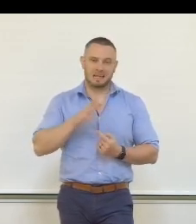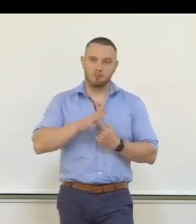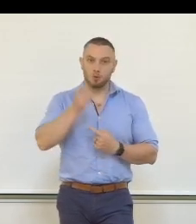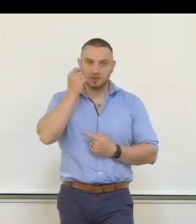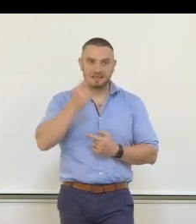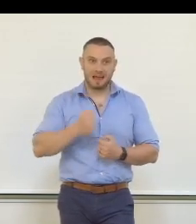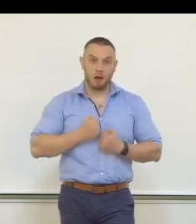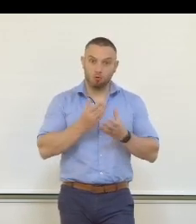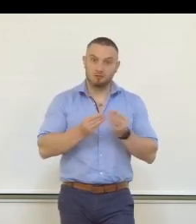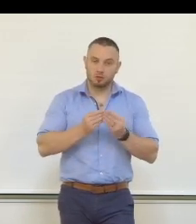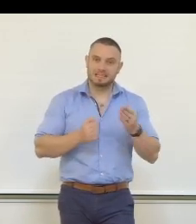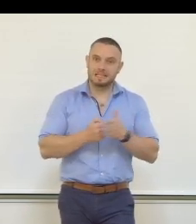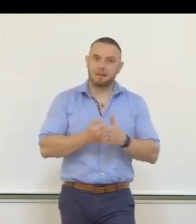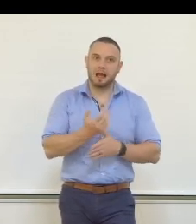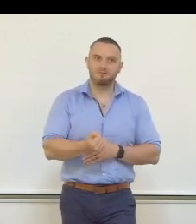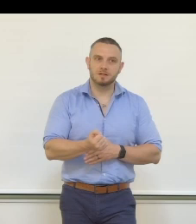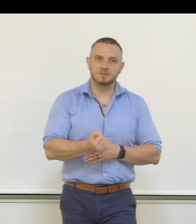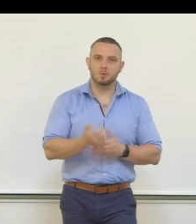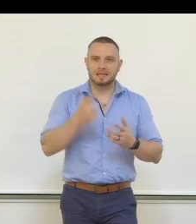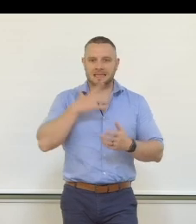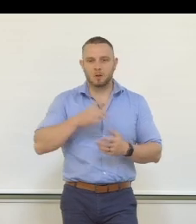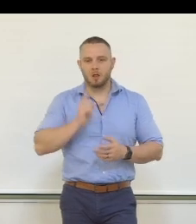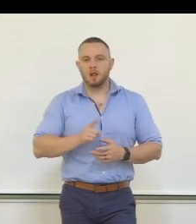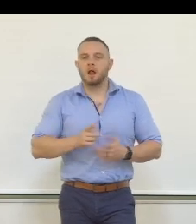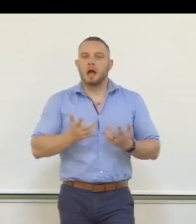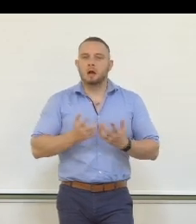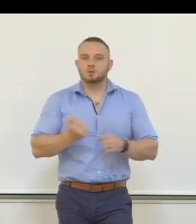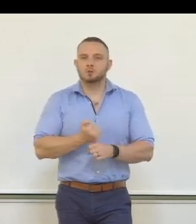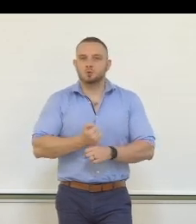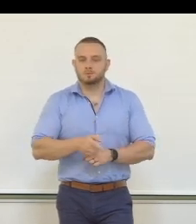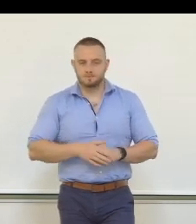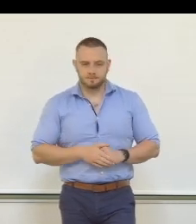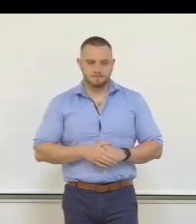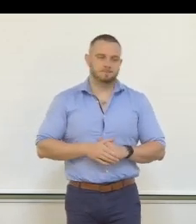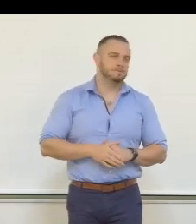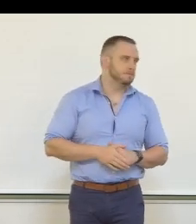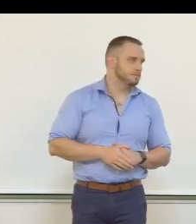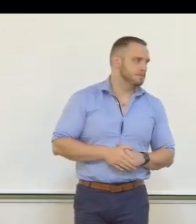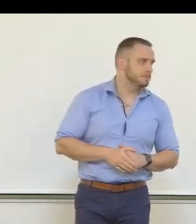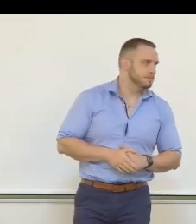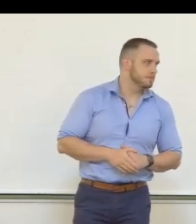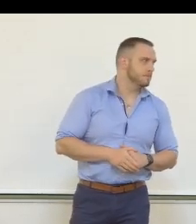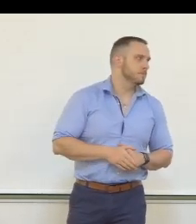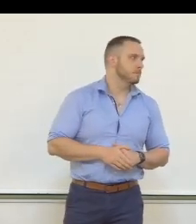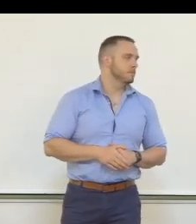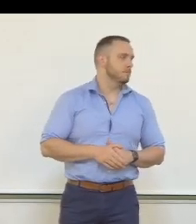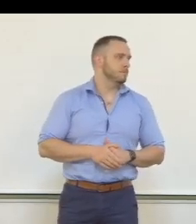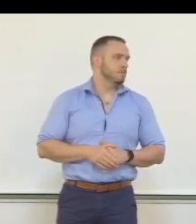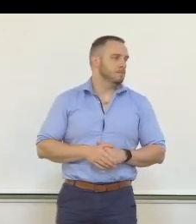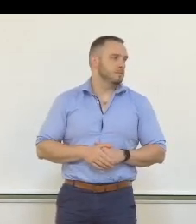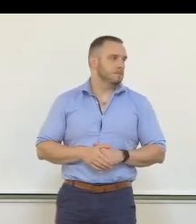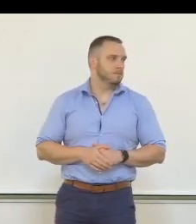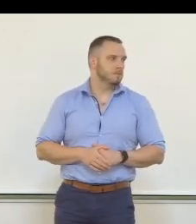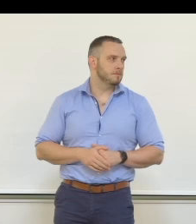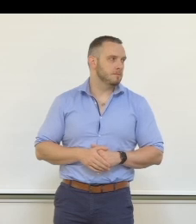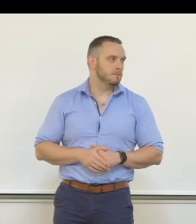limited, and to deal with limited and scarce resources. And for that, we submitted a